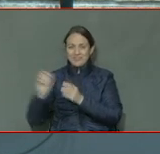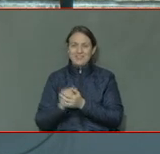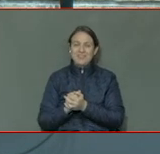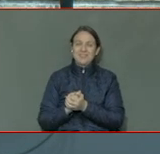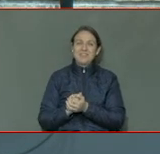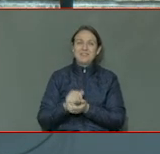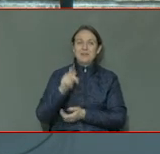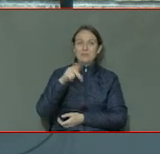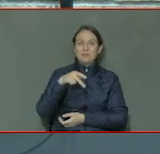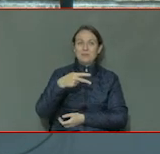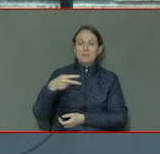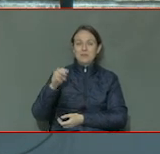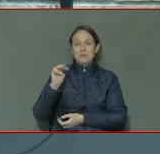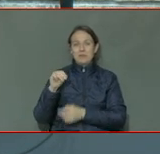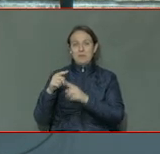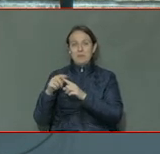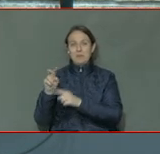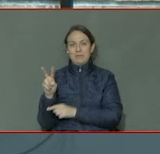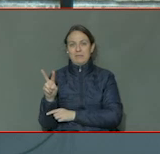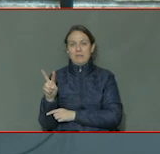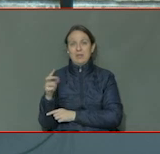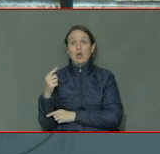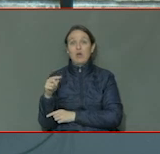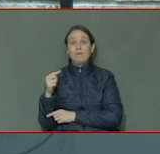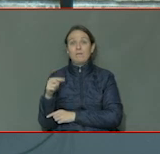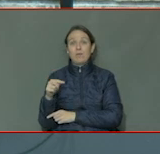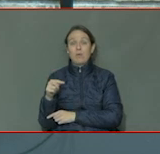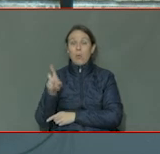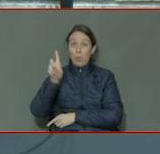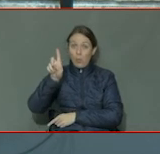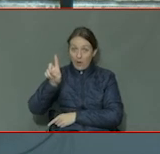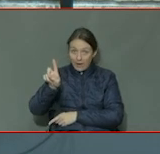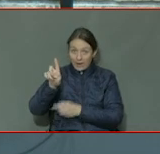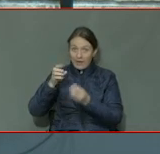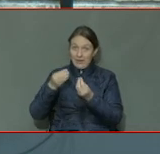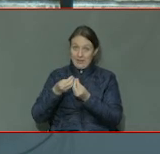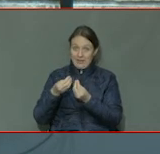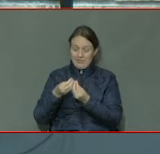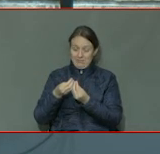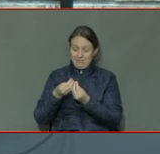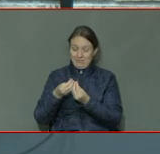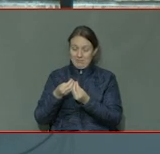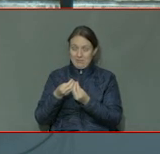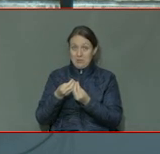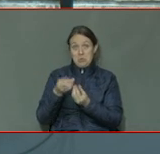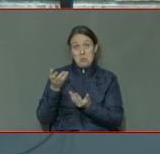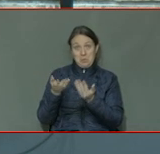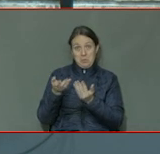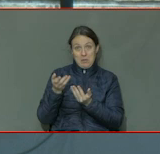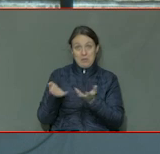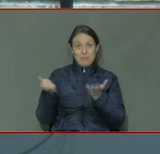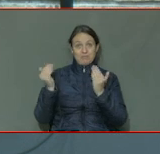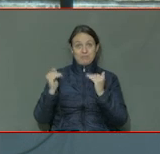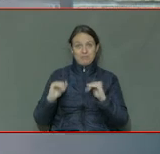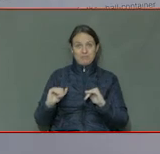P equals M times V. But this is for a single object. Then I can get the change